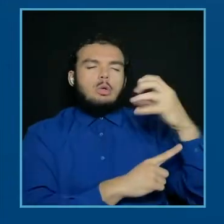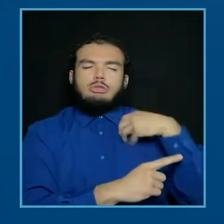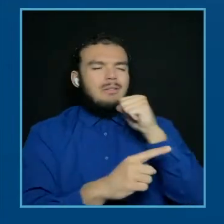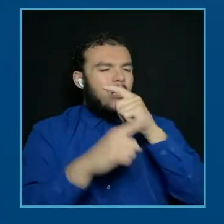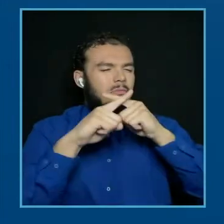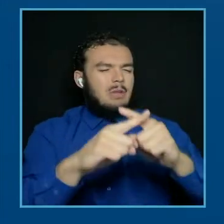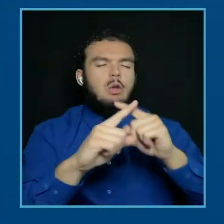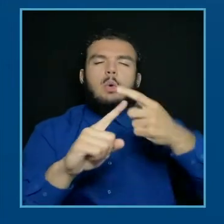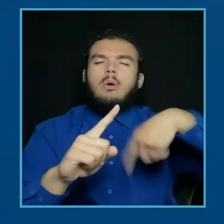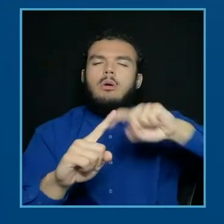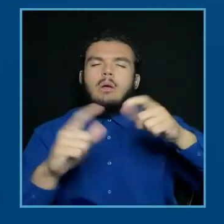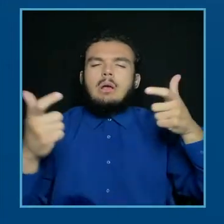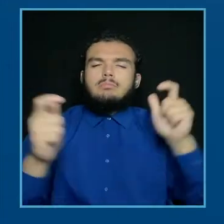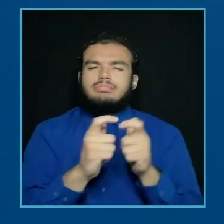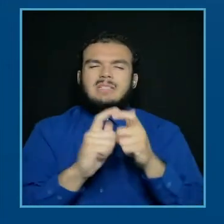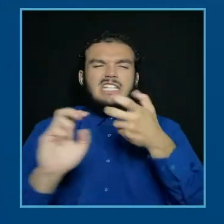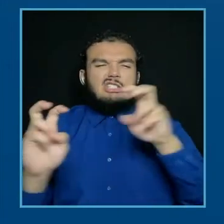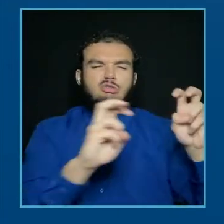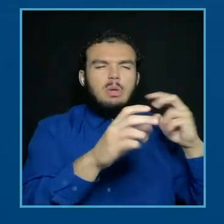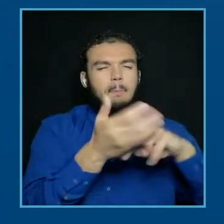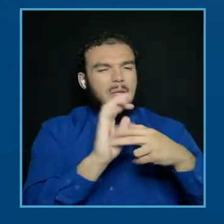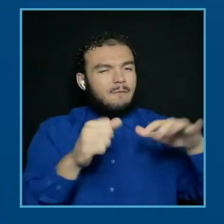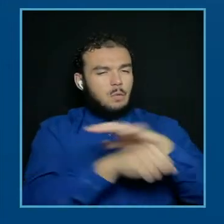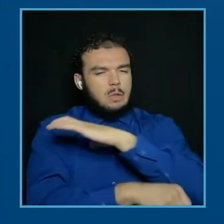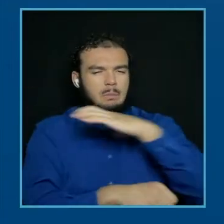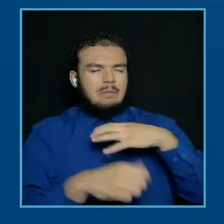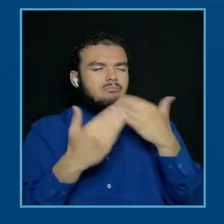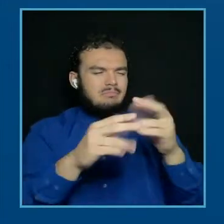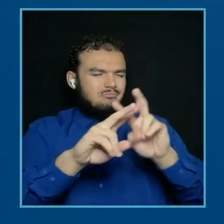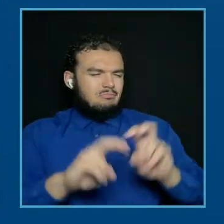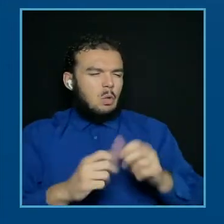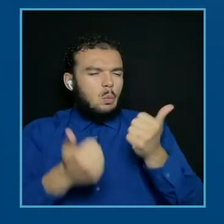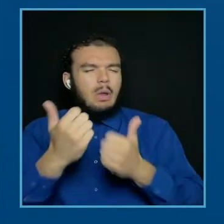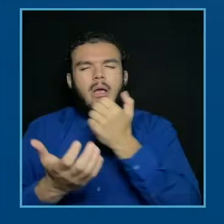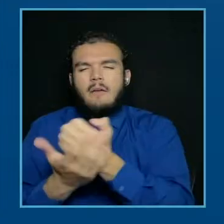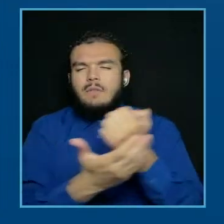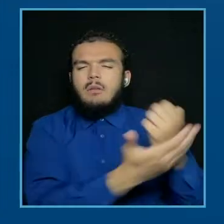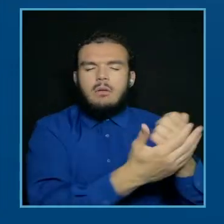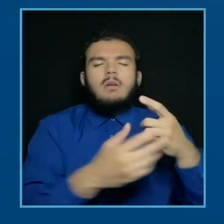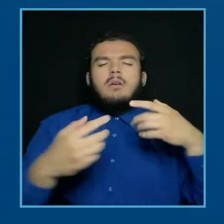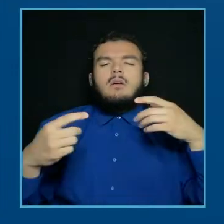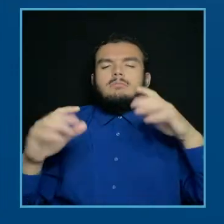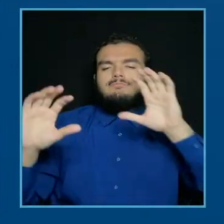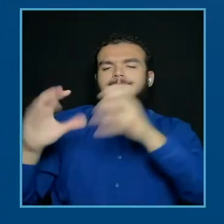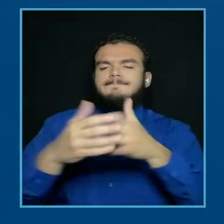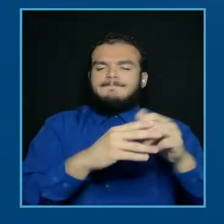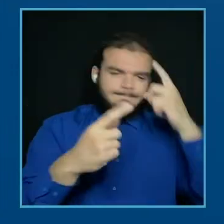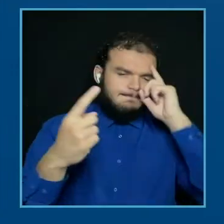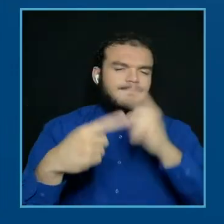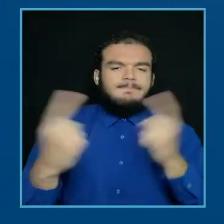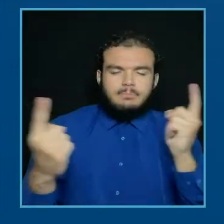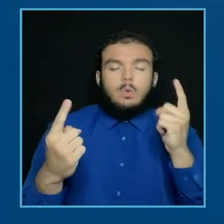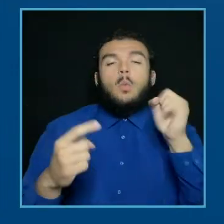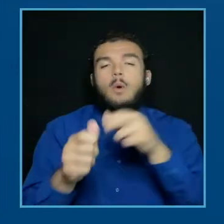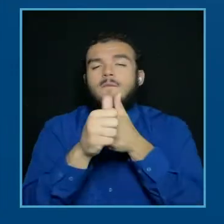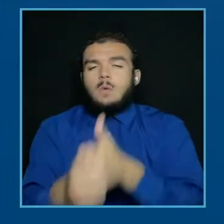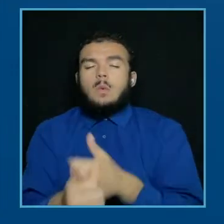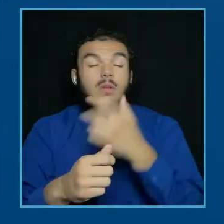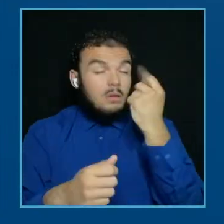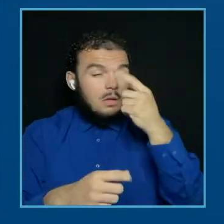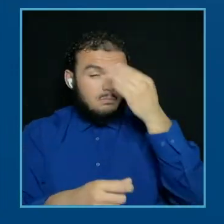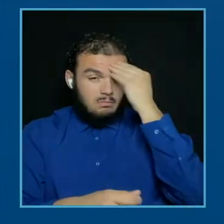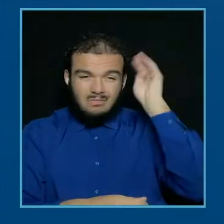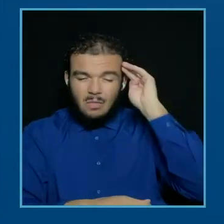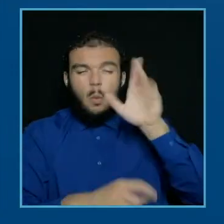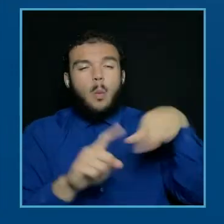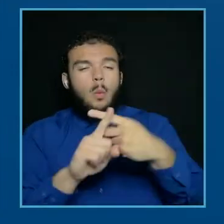raised during these presentations so that the full committee can determine which evidence and arguments are relevant to their consideration of the challenge. Please keep in mind that since only members of